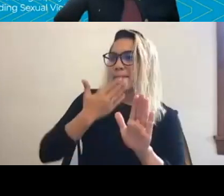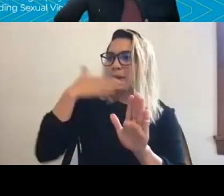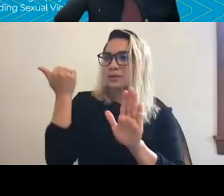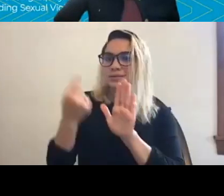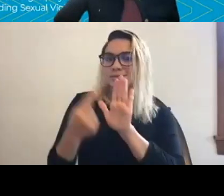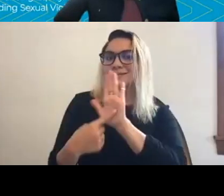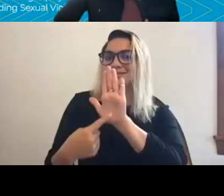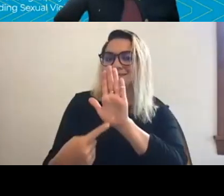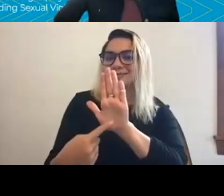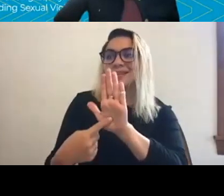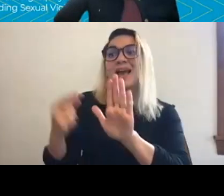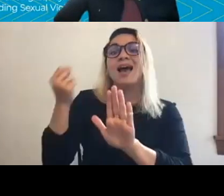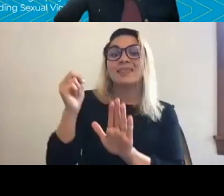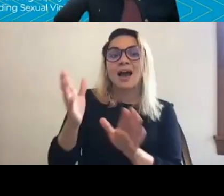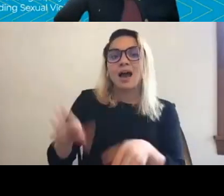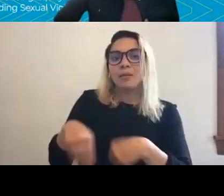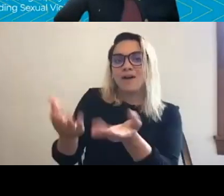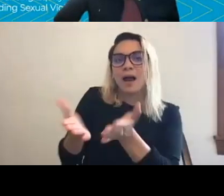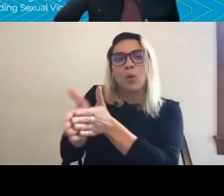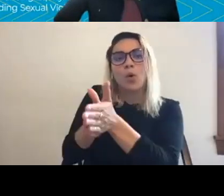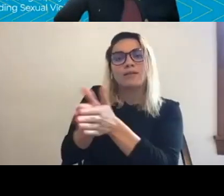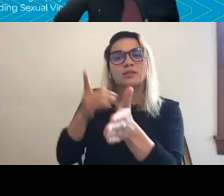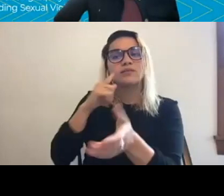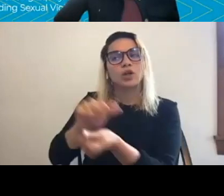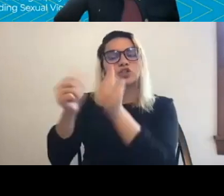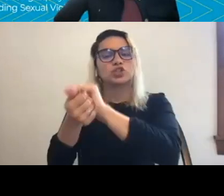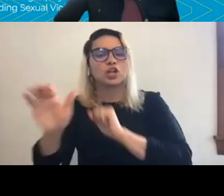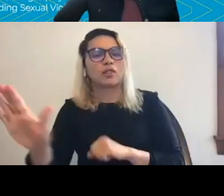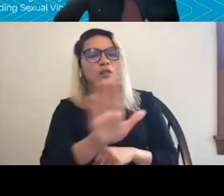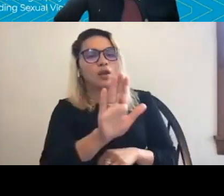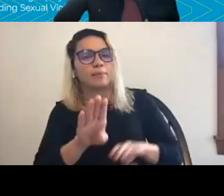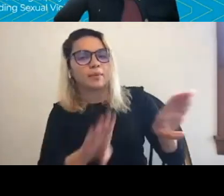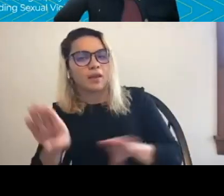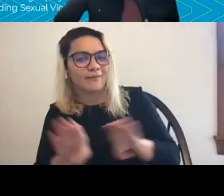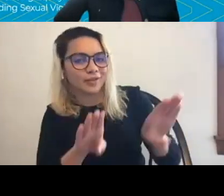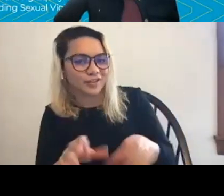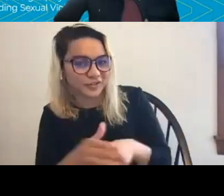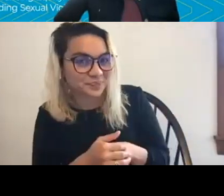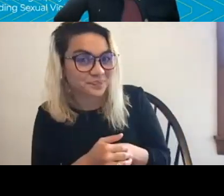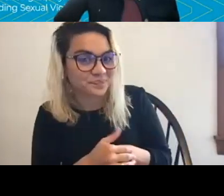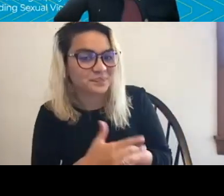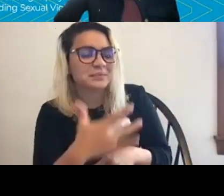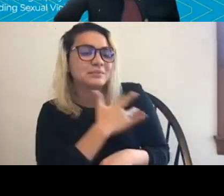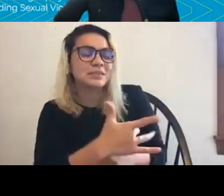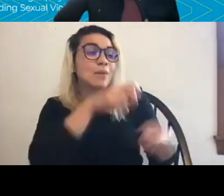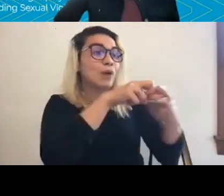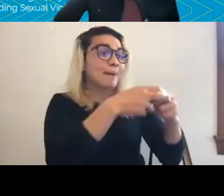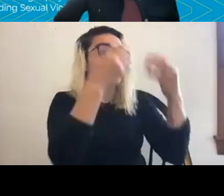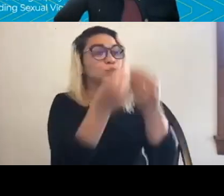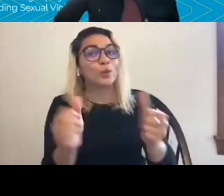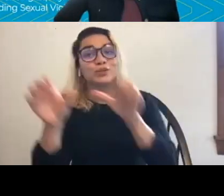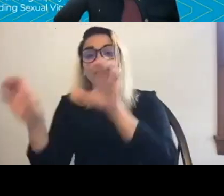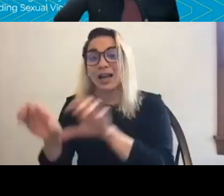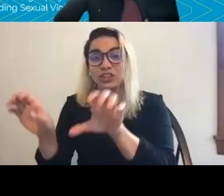so the moves, unlike the usual problem, solution, action, actually go a little something